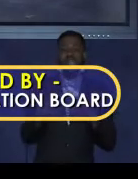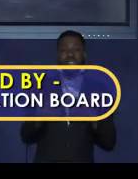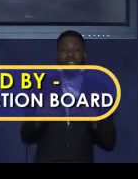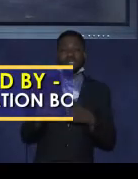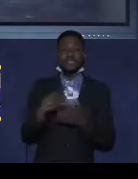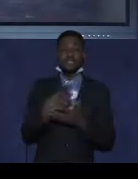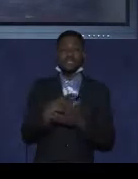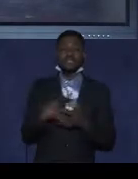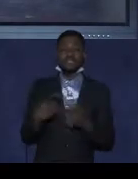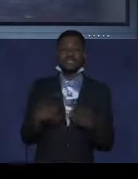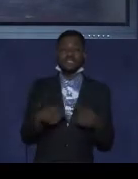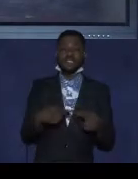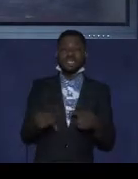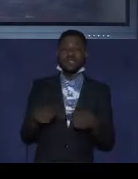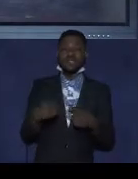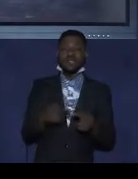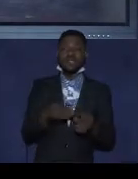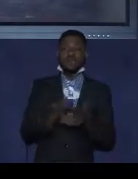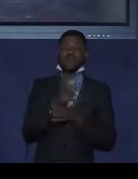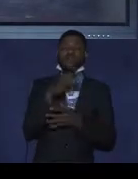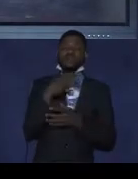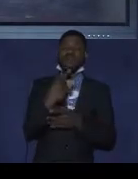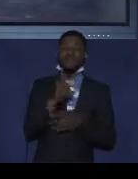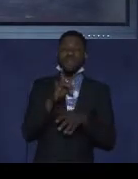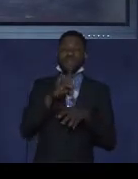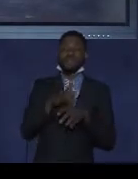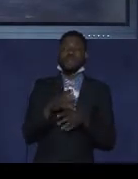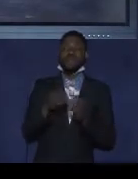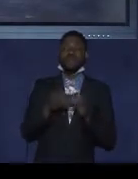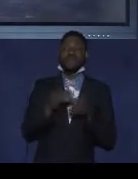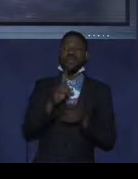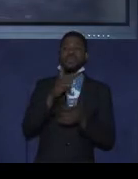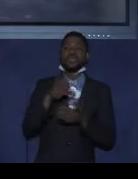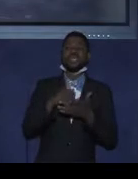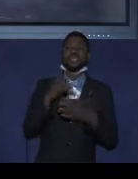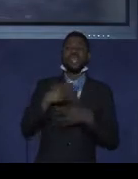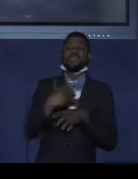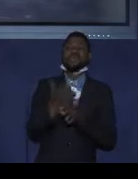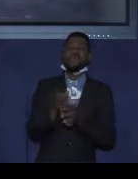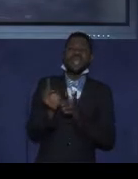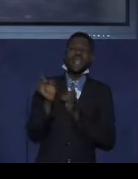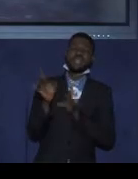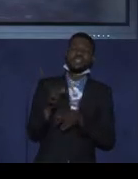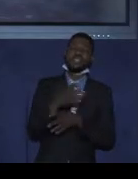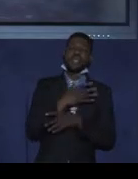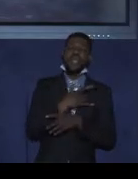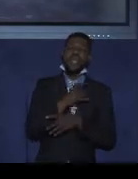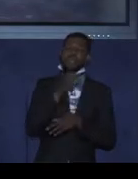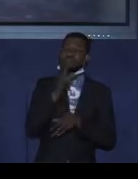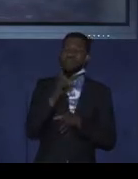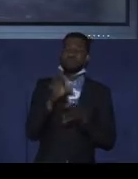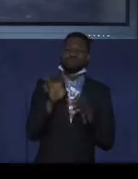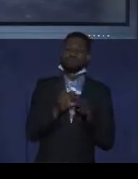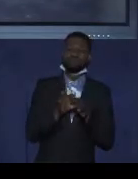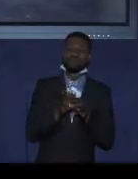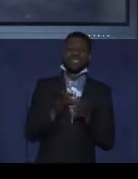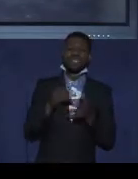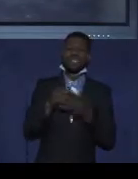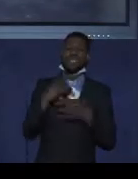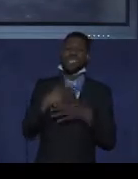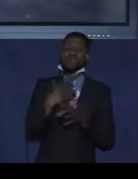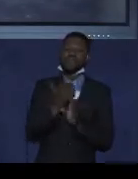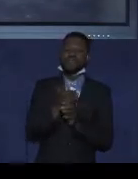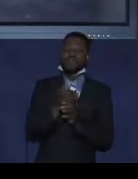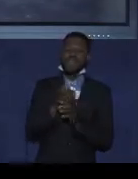So that's one of the effects of group conflict. Next one is it creates hatred and disharmony. It